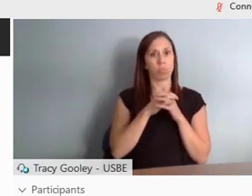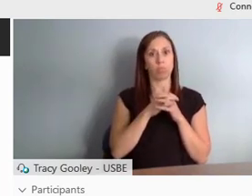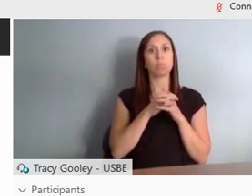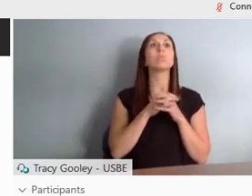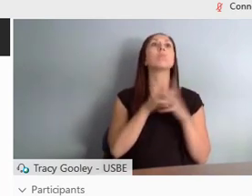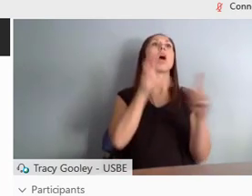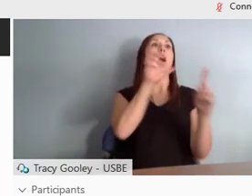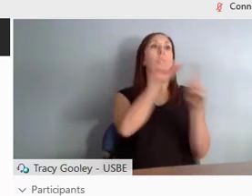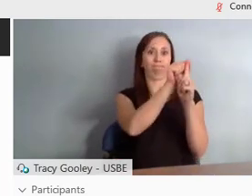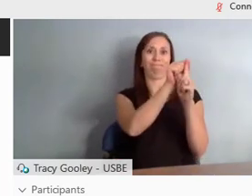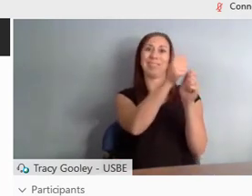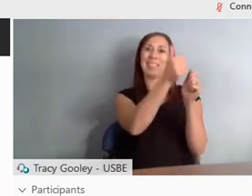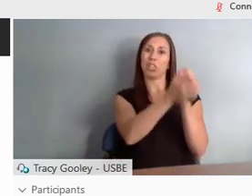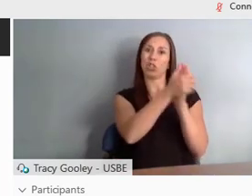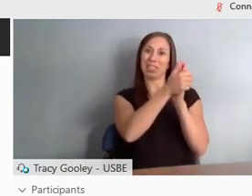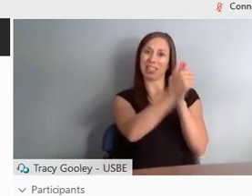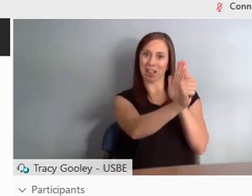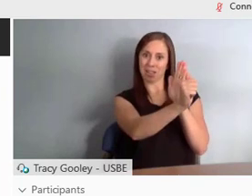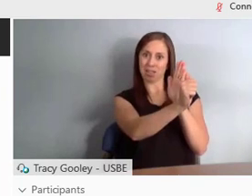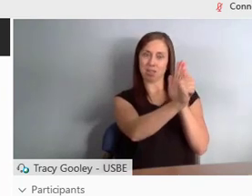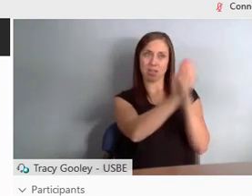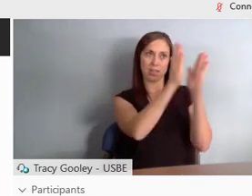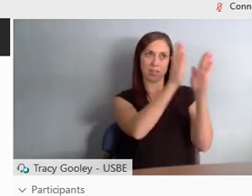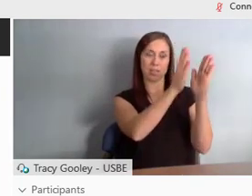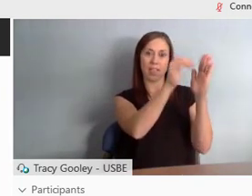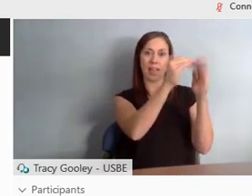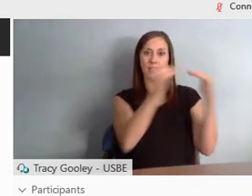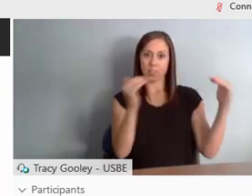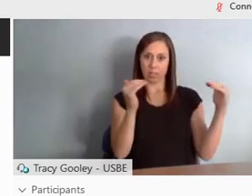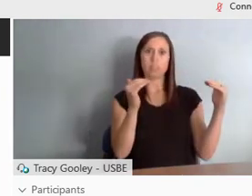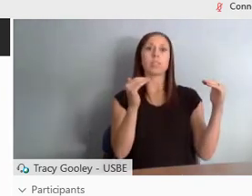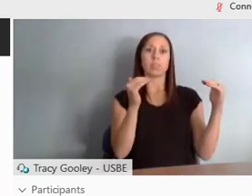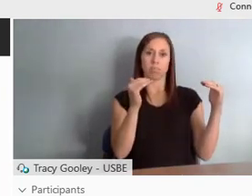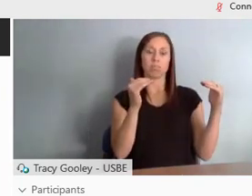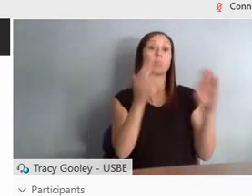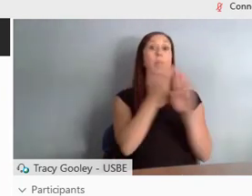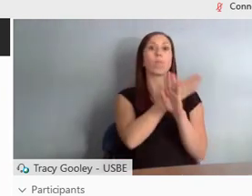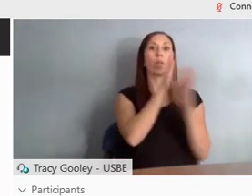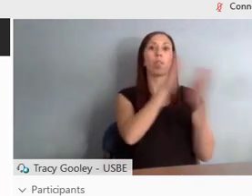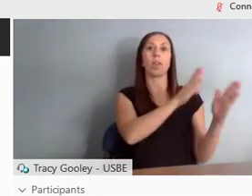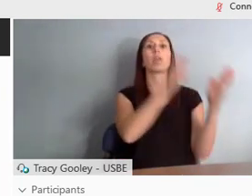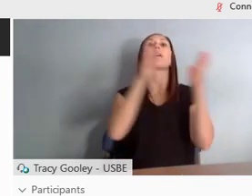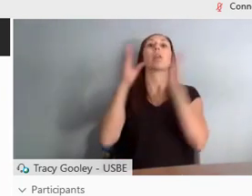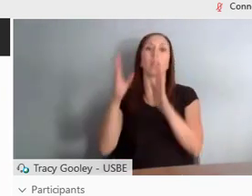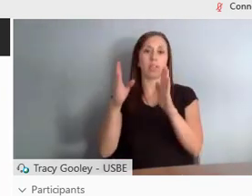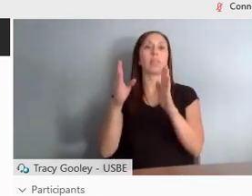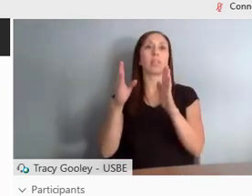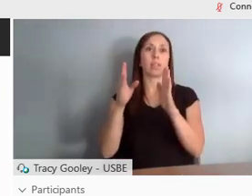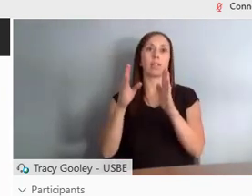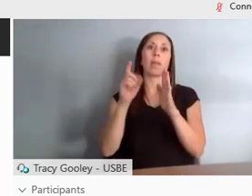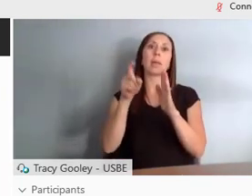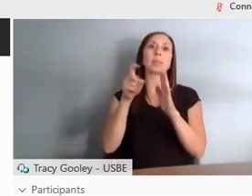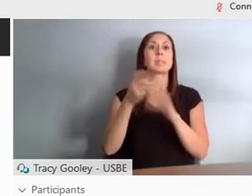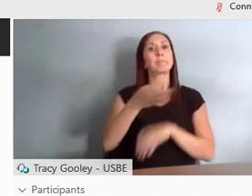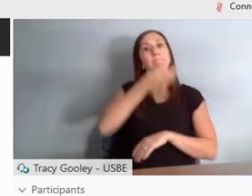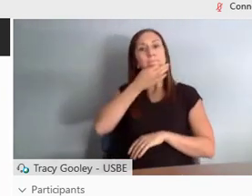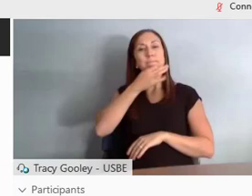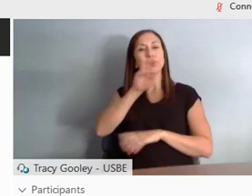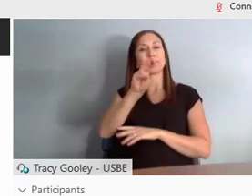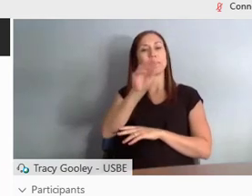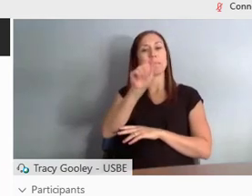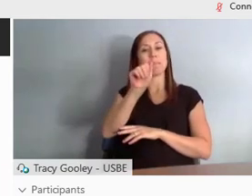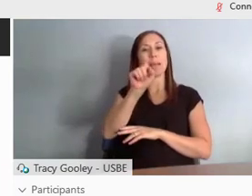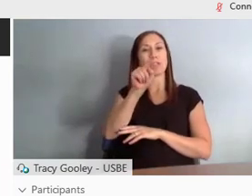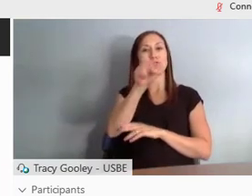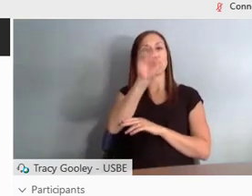skill within that performance level to move to the next one. And it has to be determined to mastery. So this is where we give you